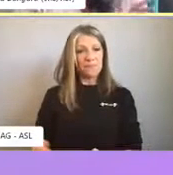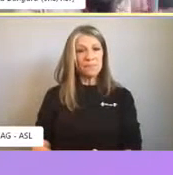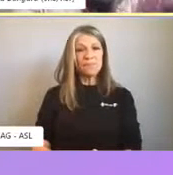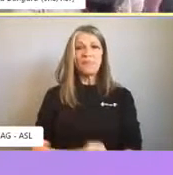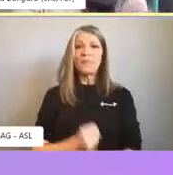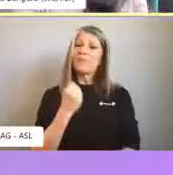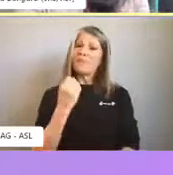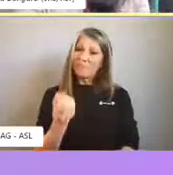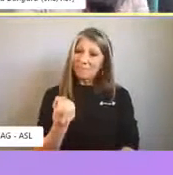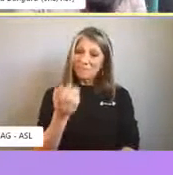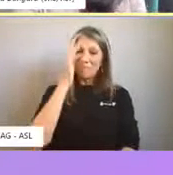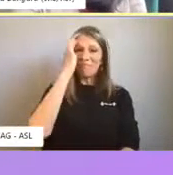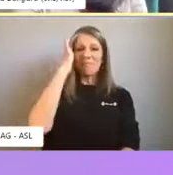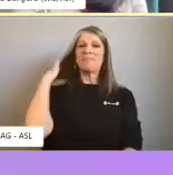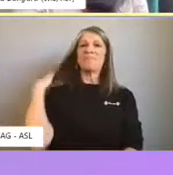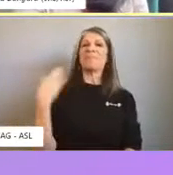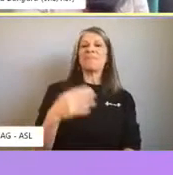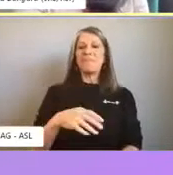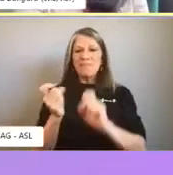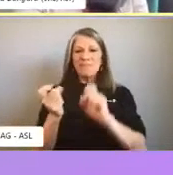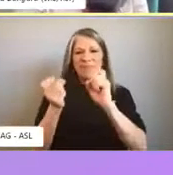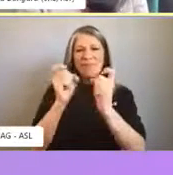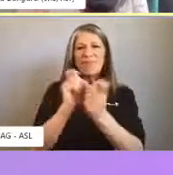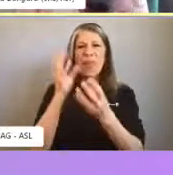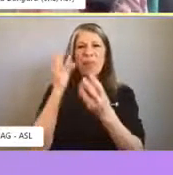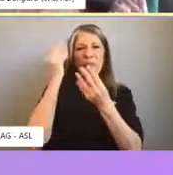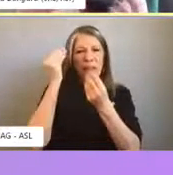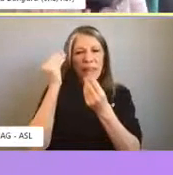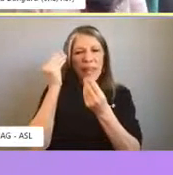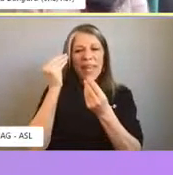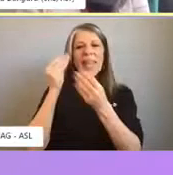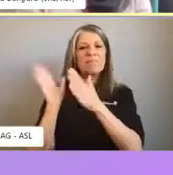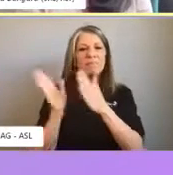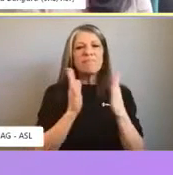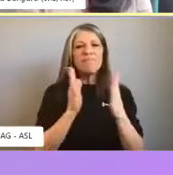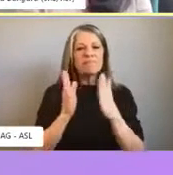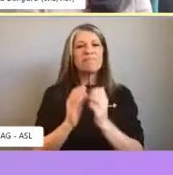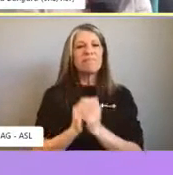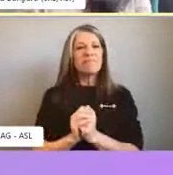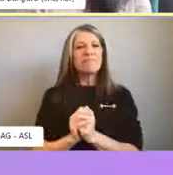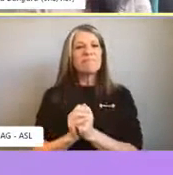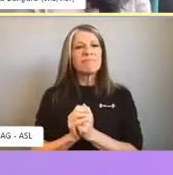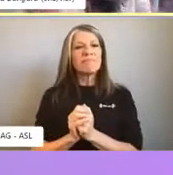So, redefining and thinking about strategically.